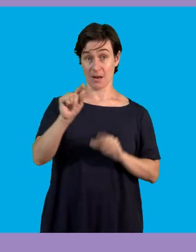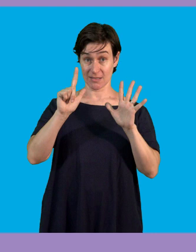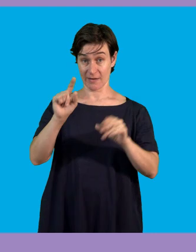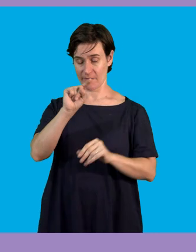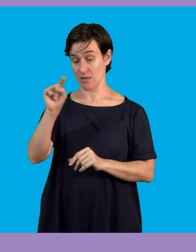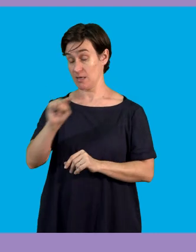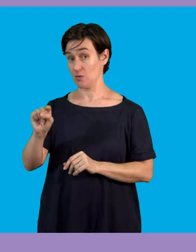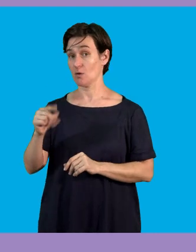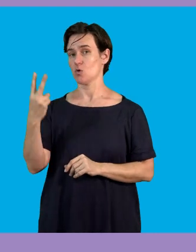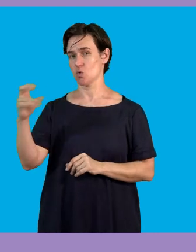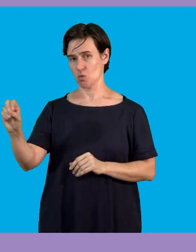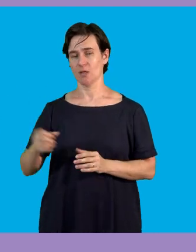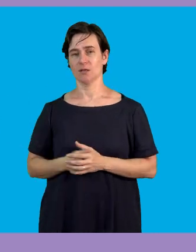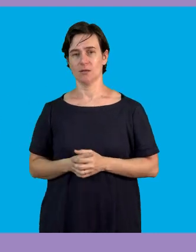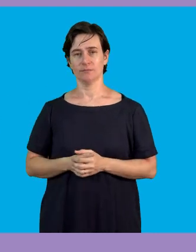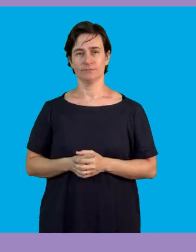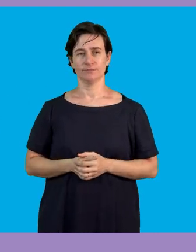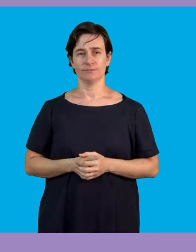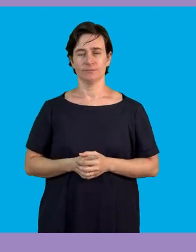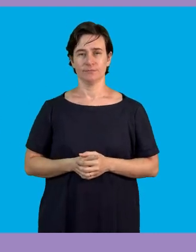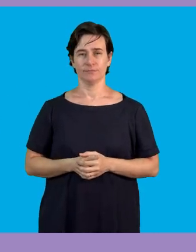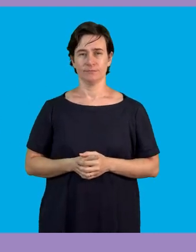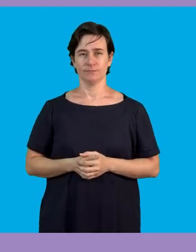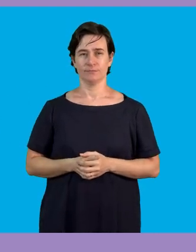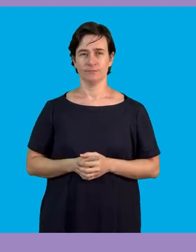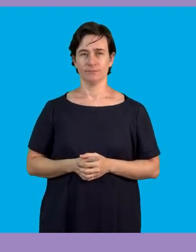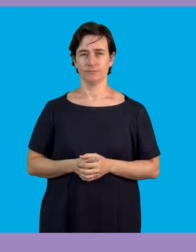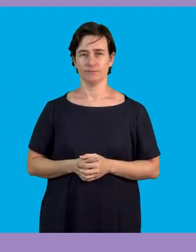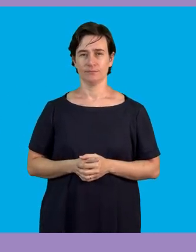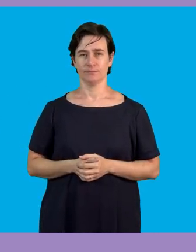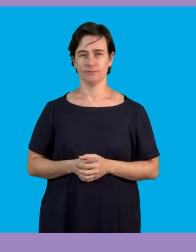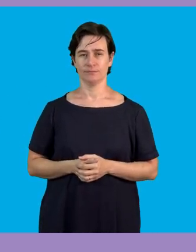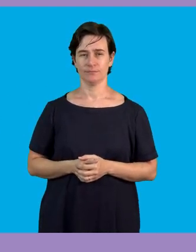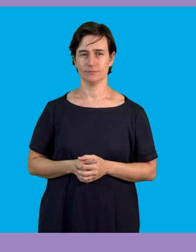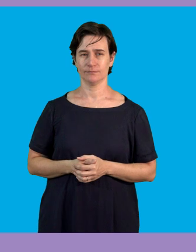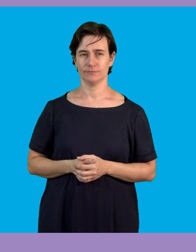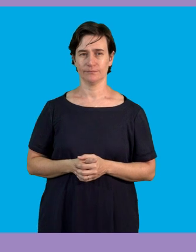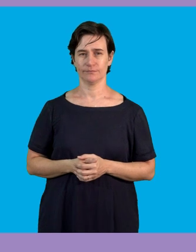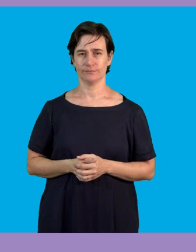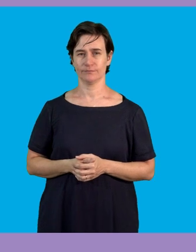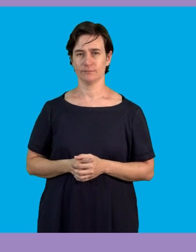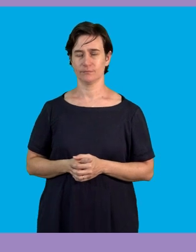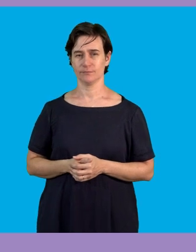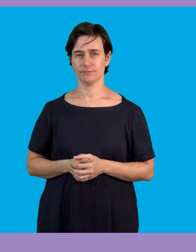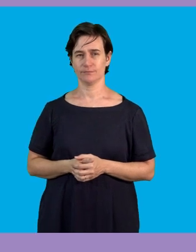9x minus 7 equals to 20. All right, let's do that one. So